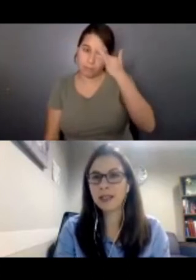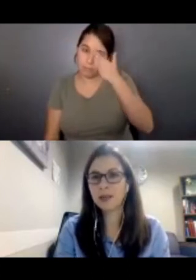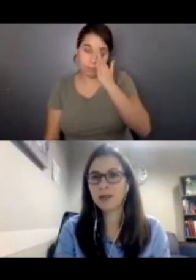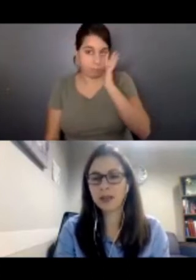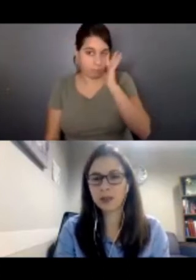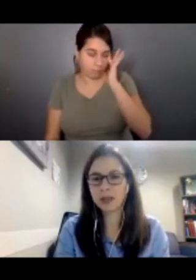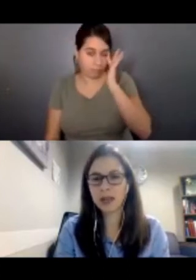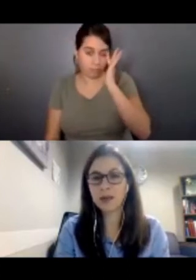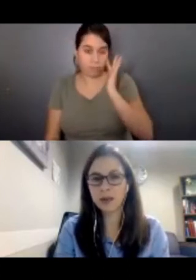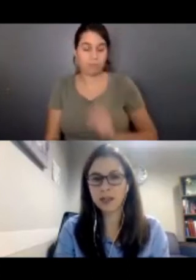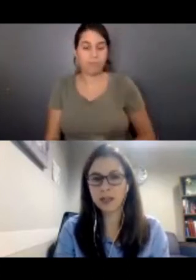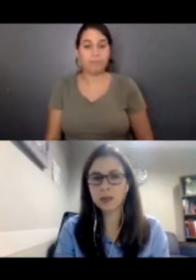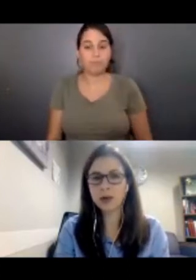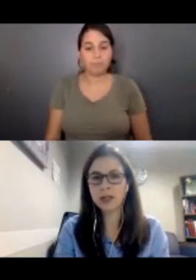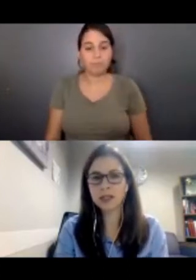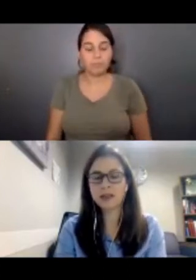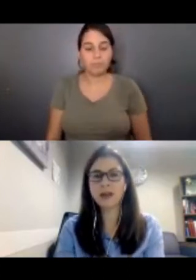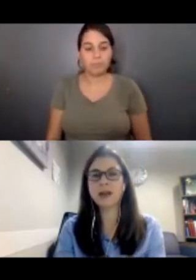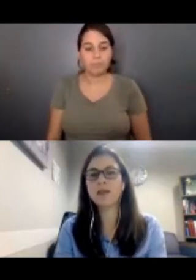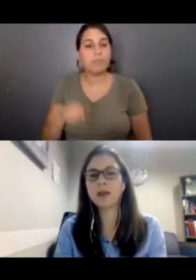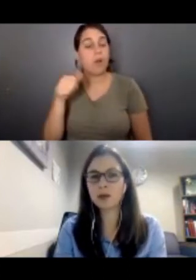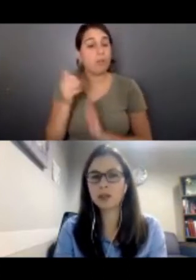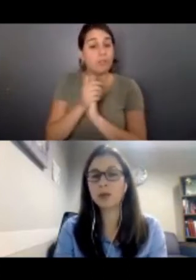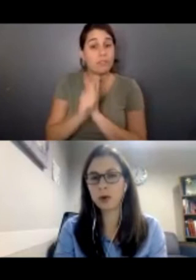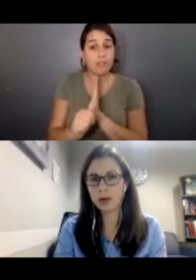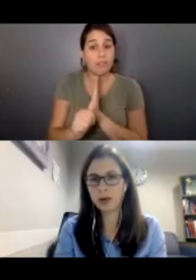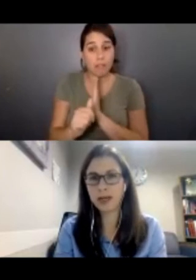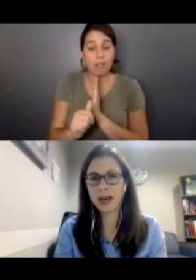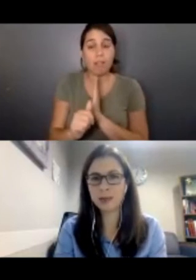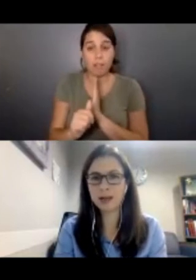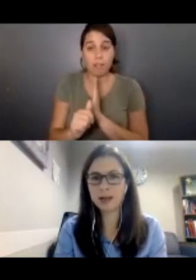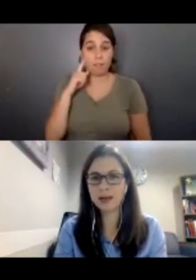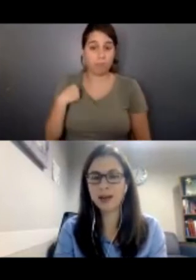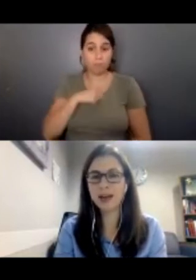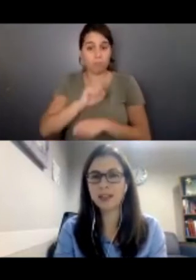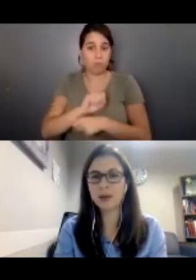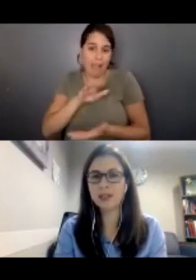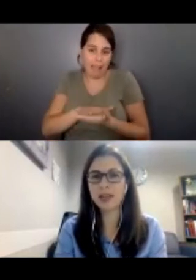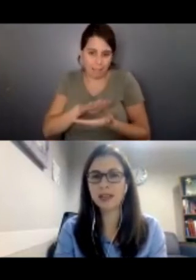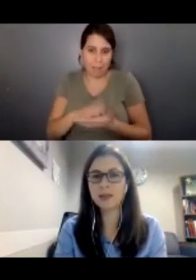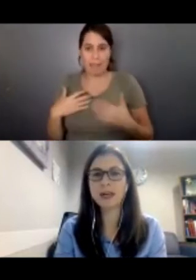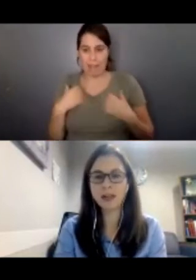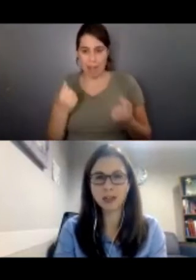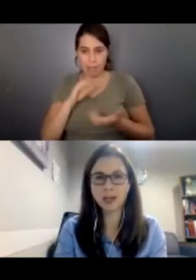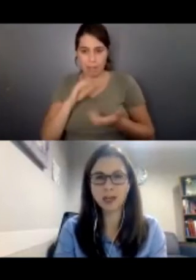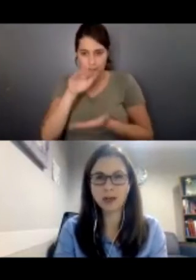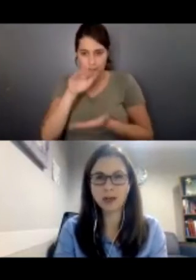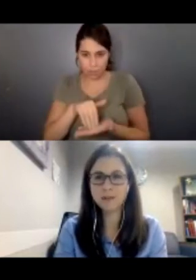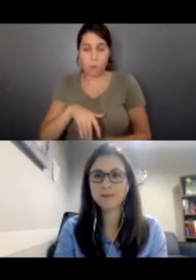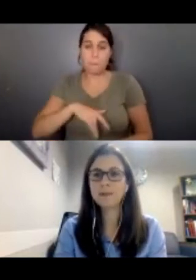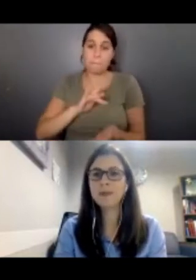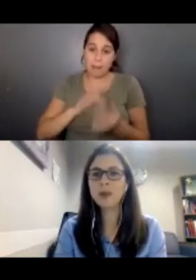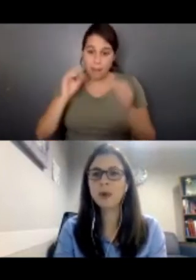set that we feel is really helpful in this work is for us coaches who work in an academic health center and have experience as medical